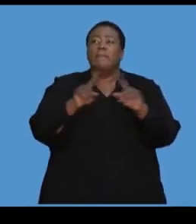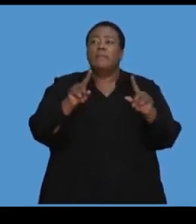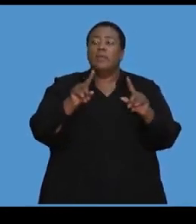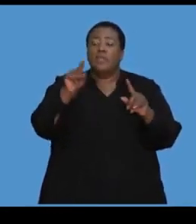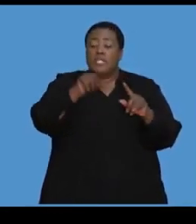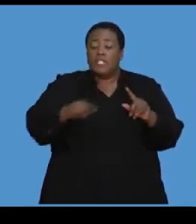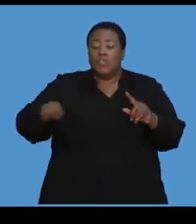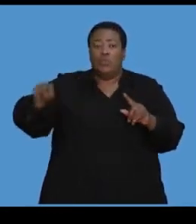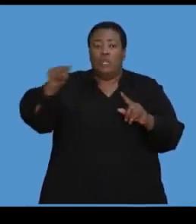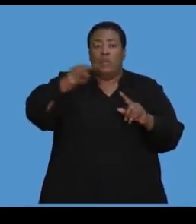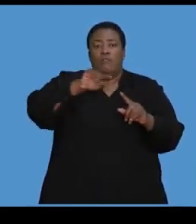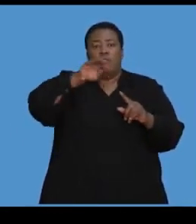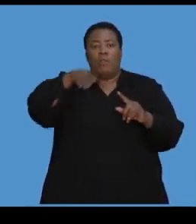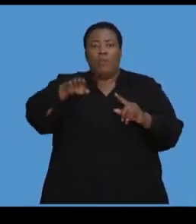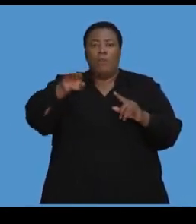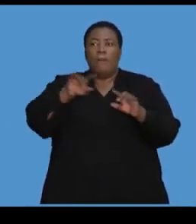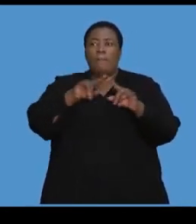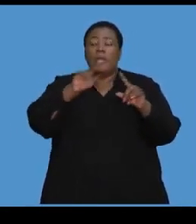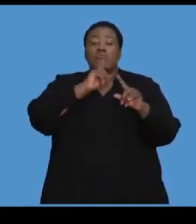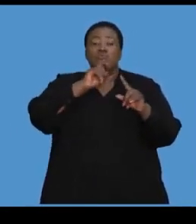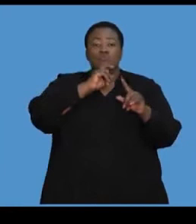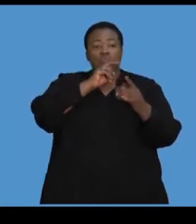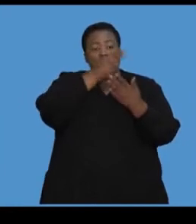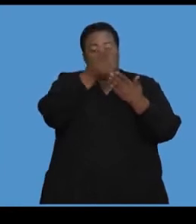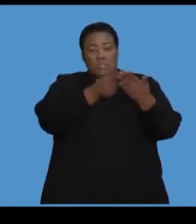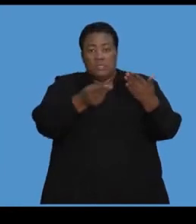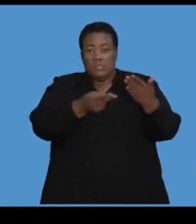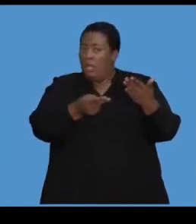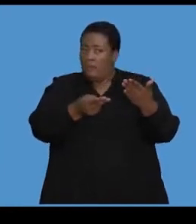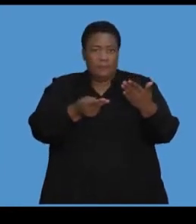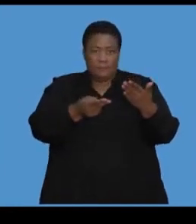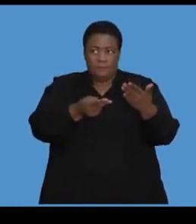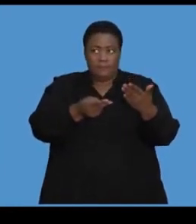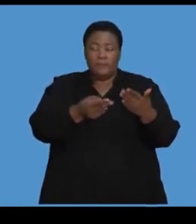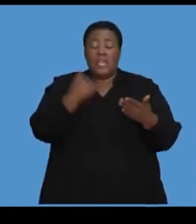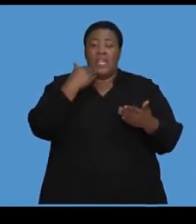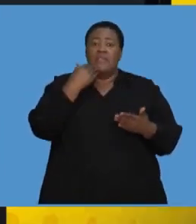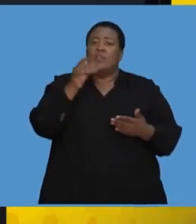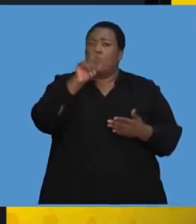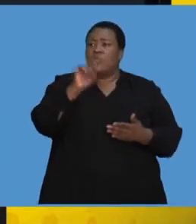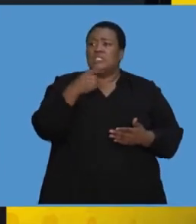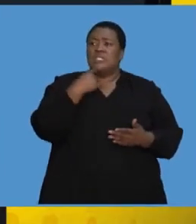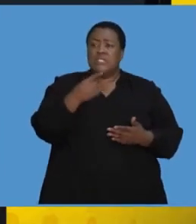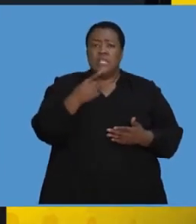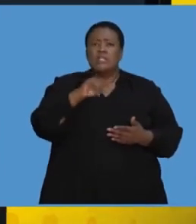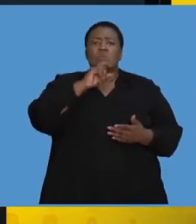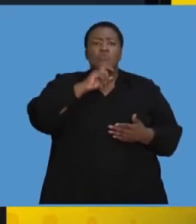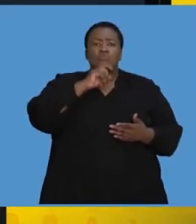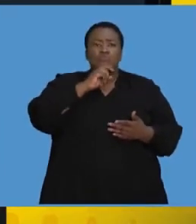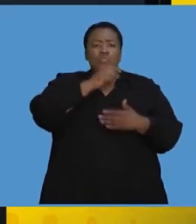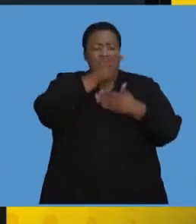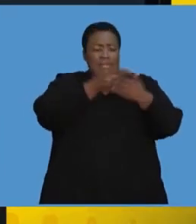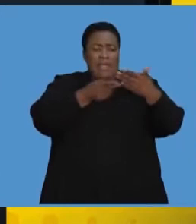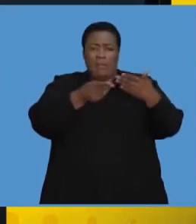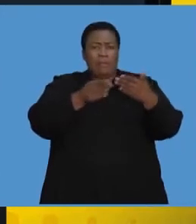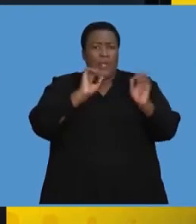without the use of a diagram, right? So when a question says without the use of a diagram, you don't have to draw. What